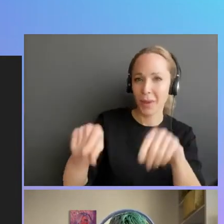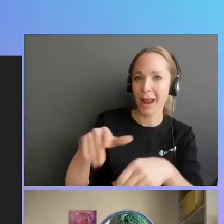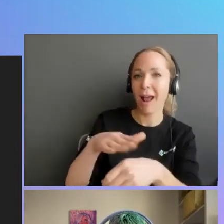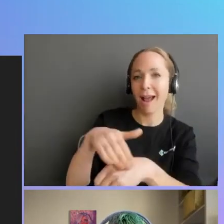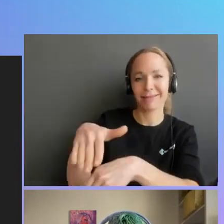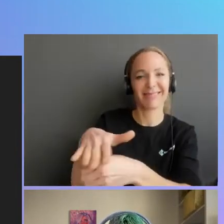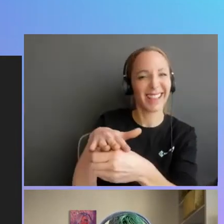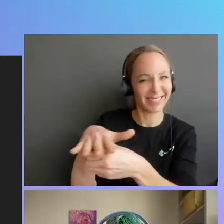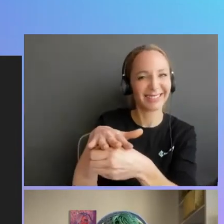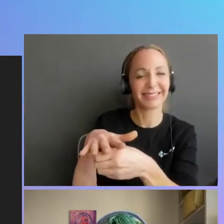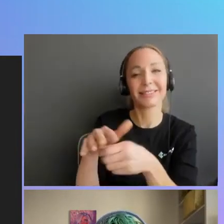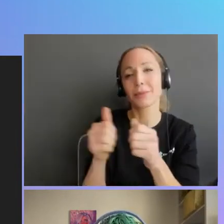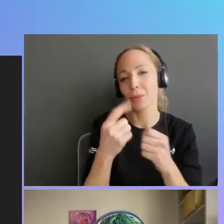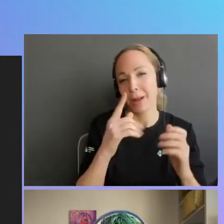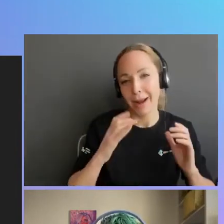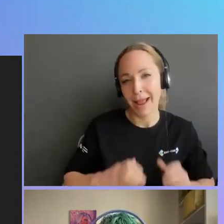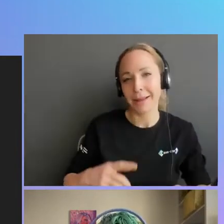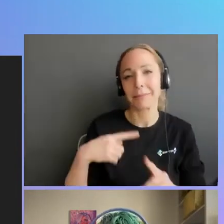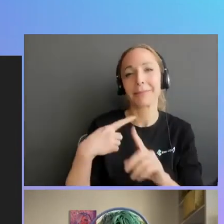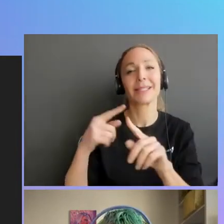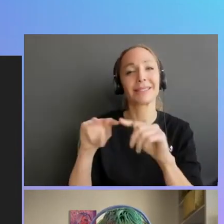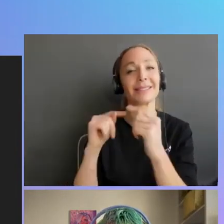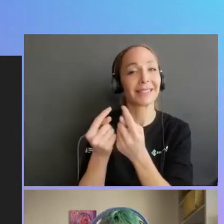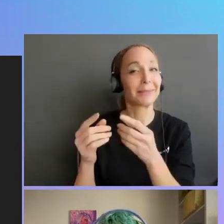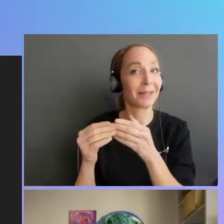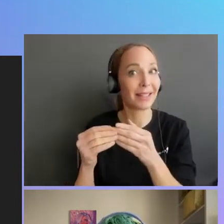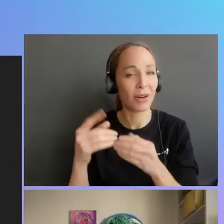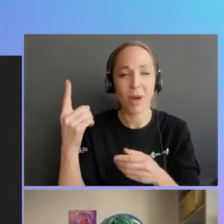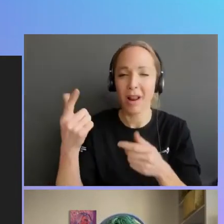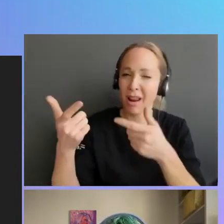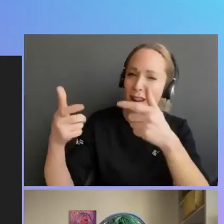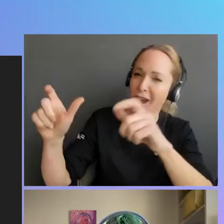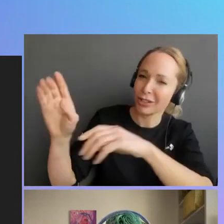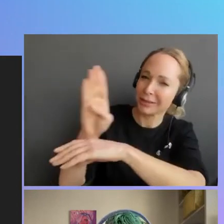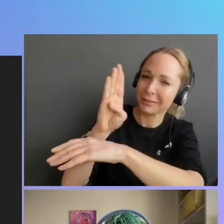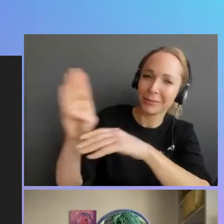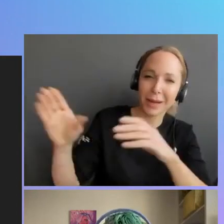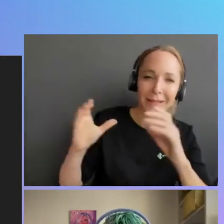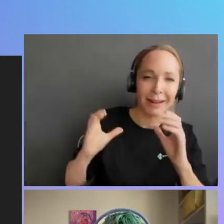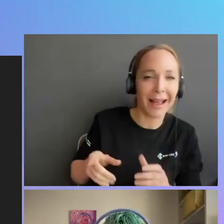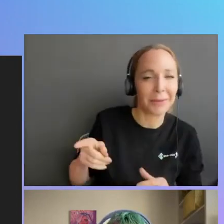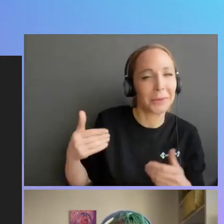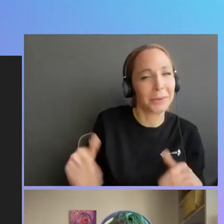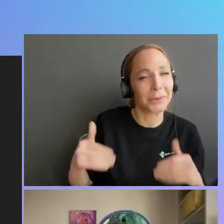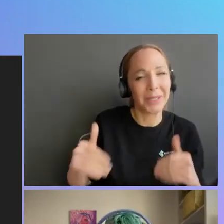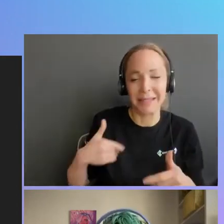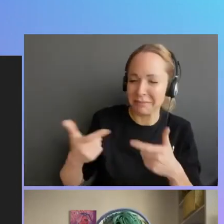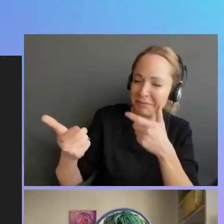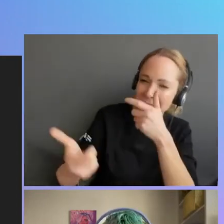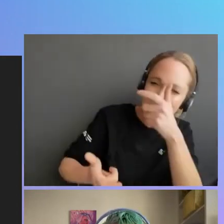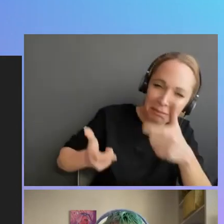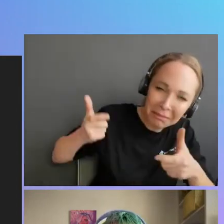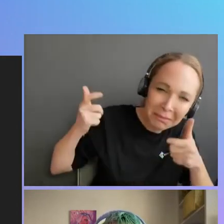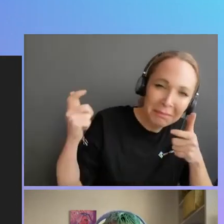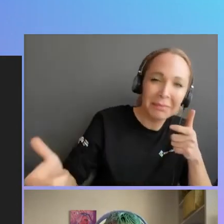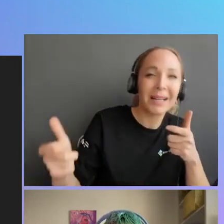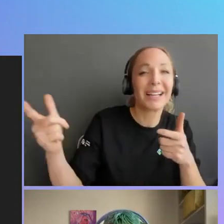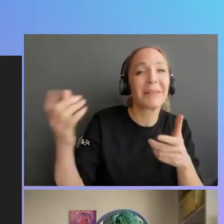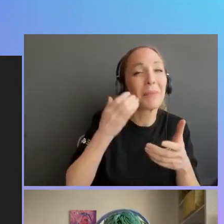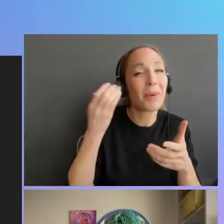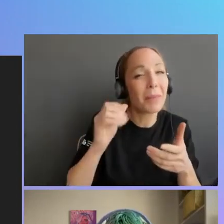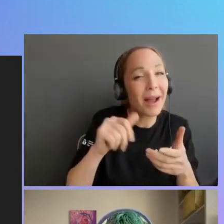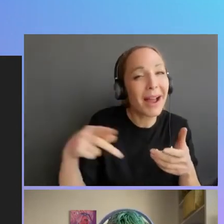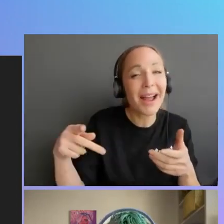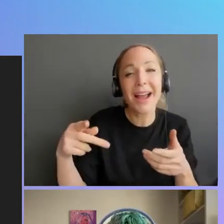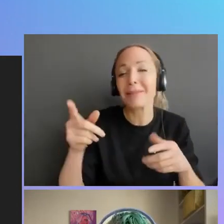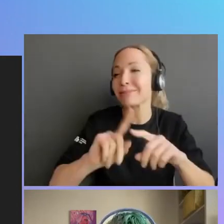time. And it was a large enterprise client who had massive mobile app, massive websites. We were